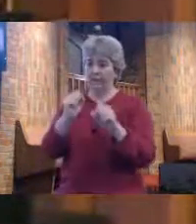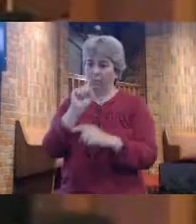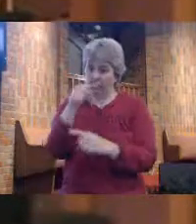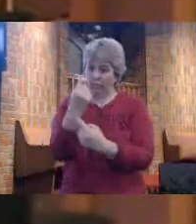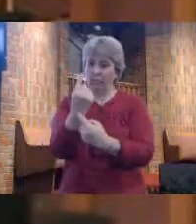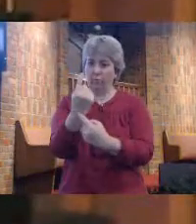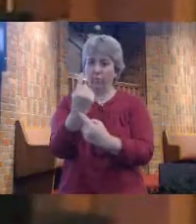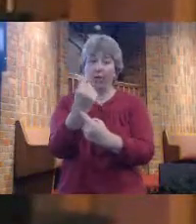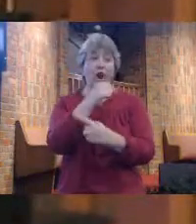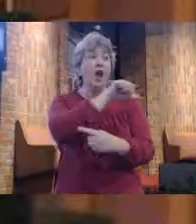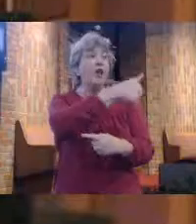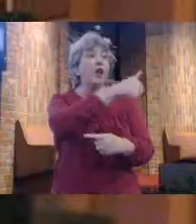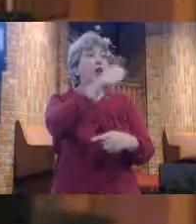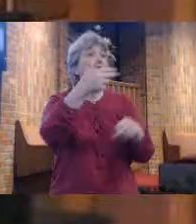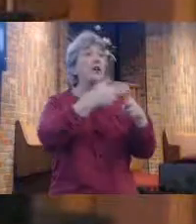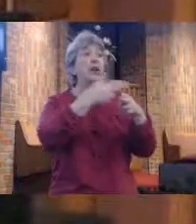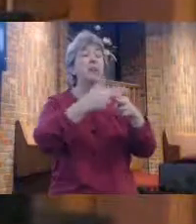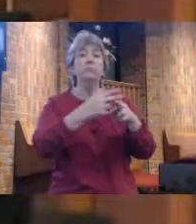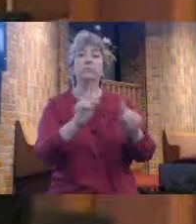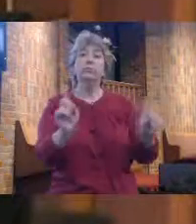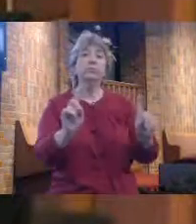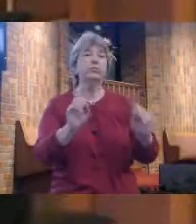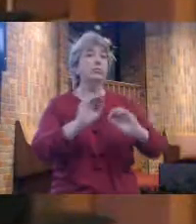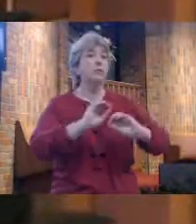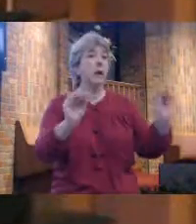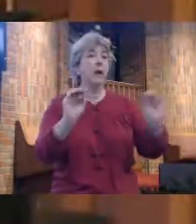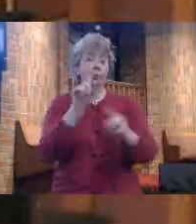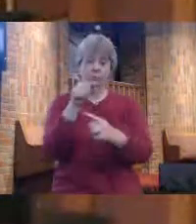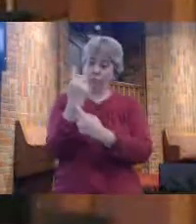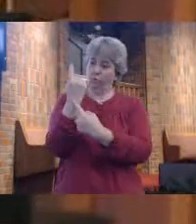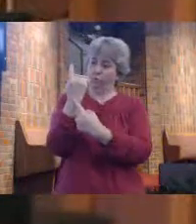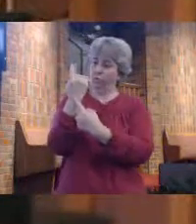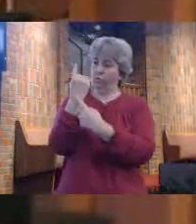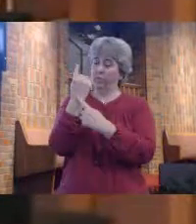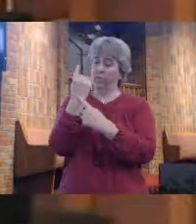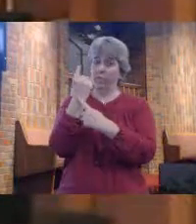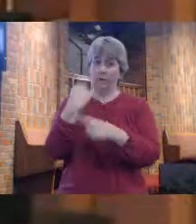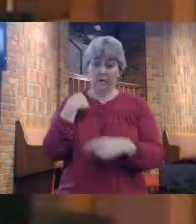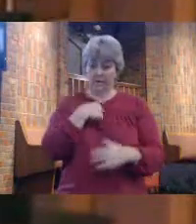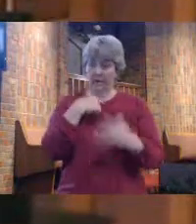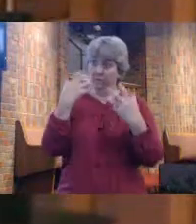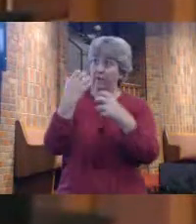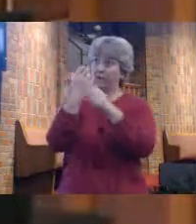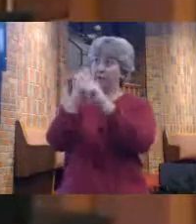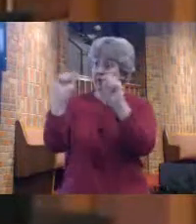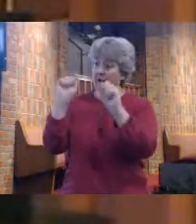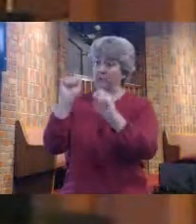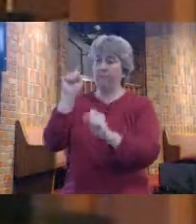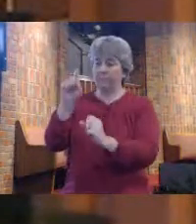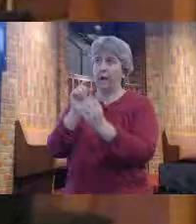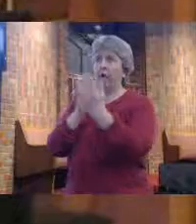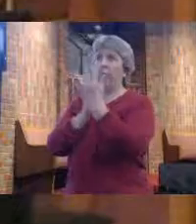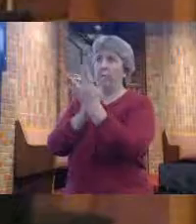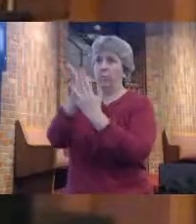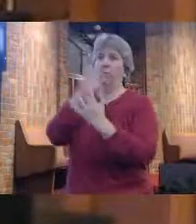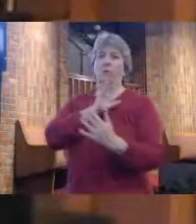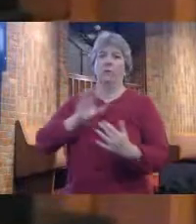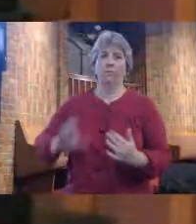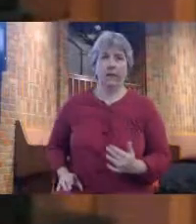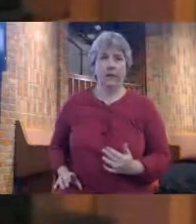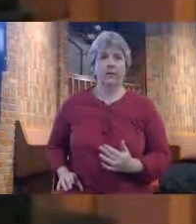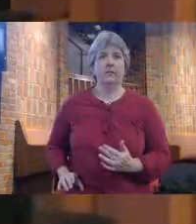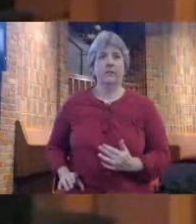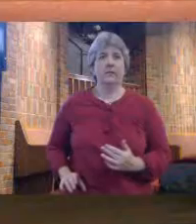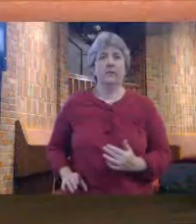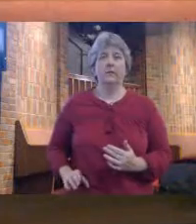men whereby we must be saved. So if we're seeking for salvation, we have to go through Christ. And it's